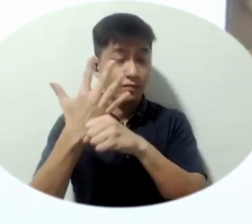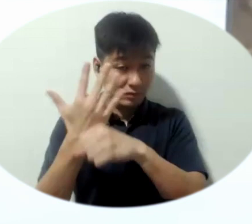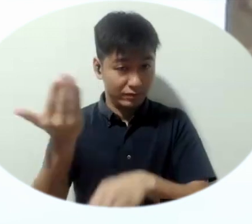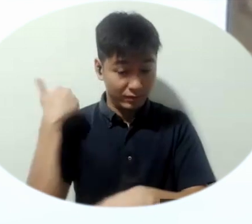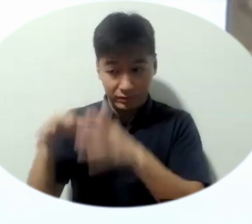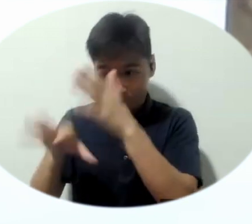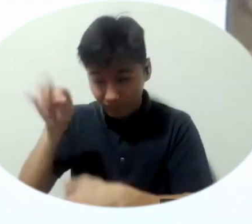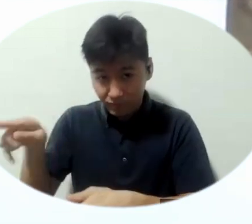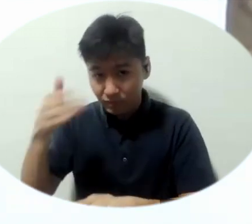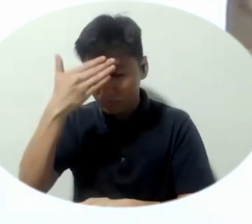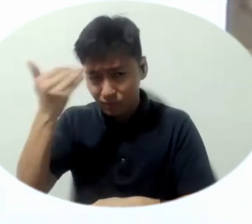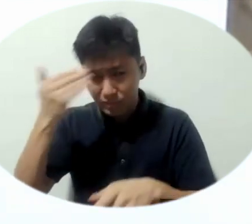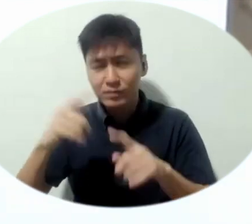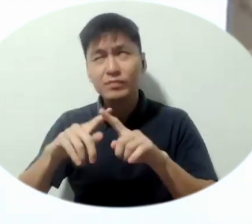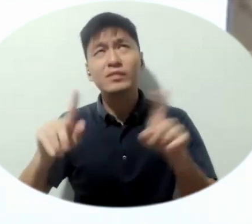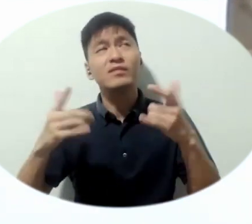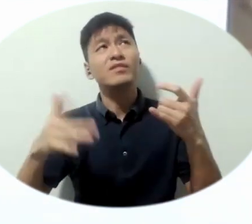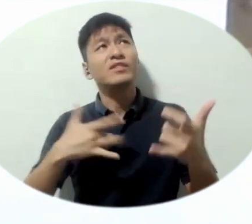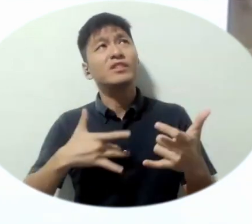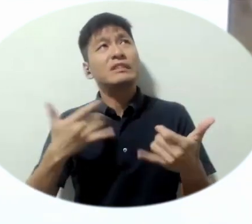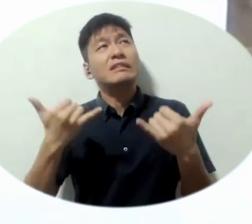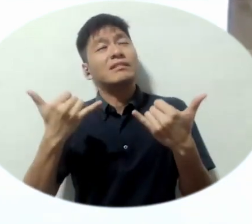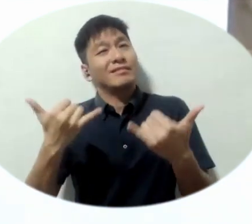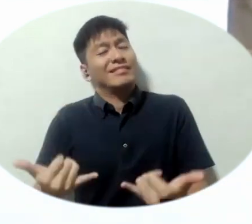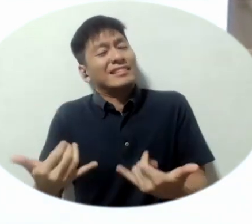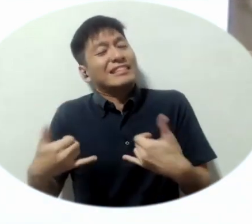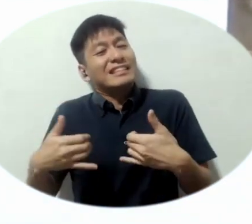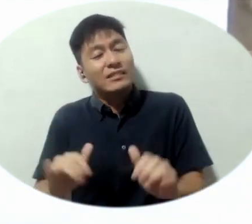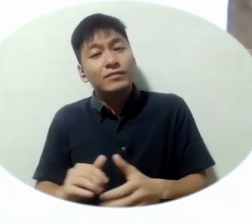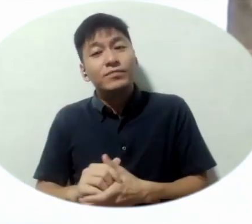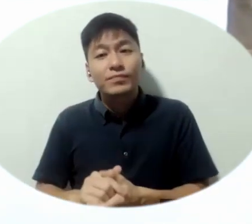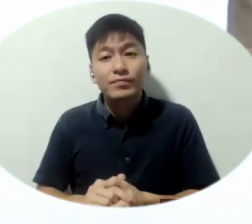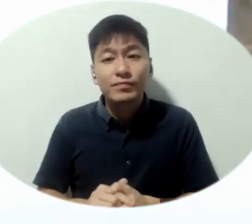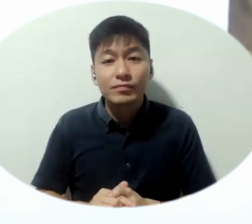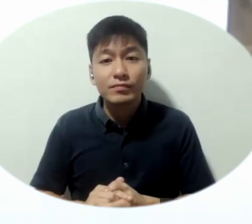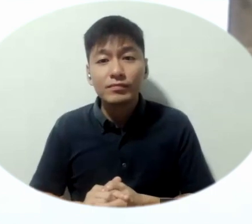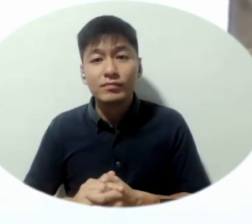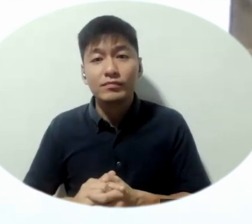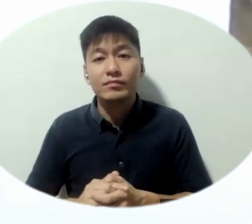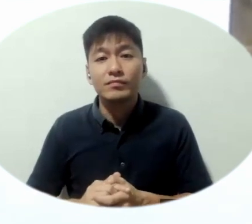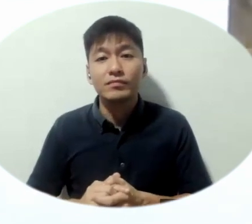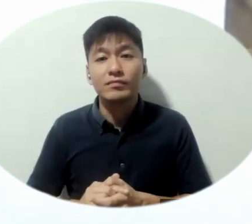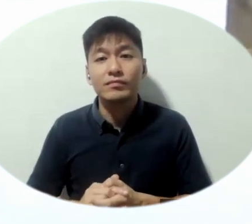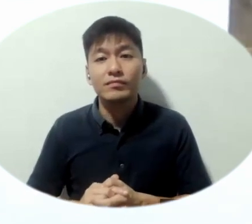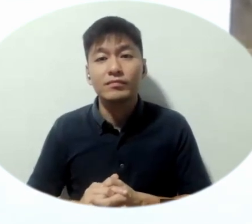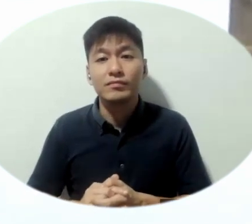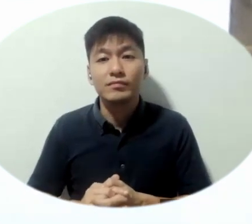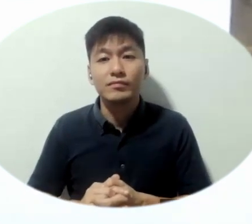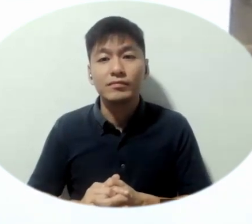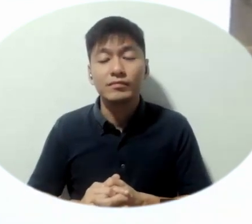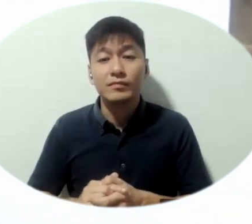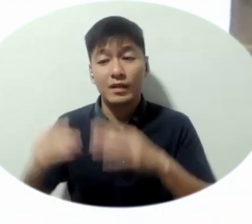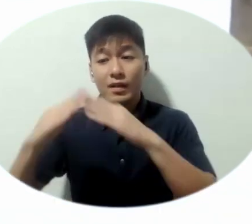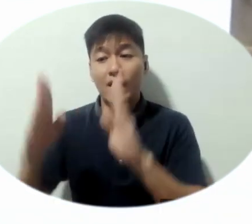remember a time when we were struggling. I can see myself in every corner in the house doing something for her or